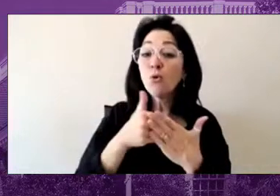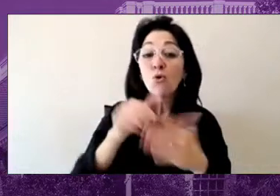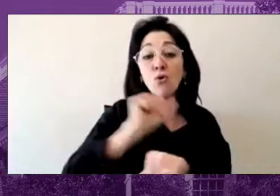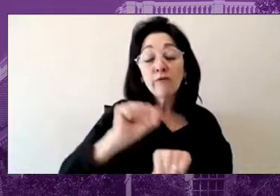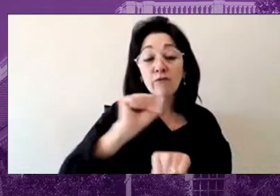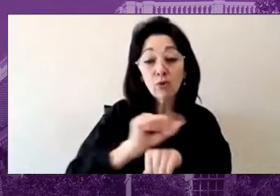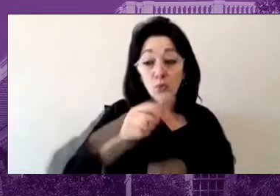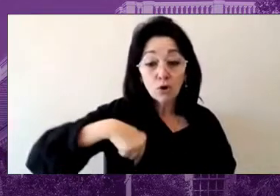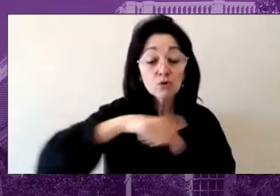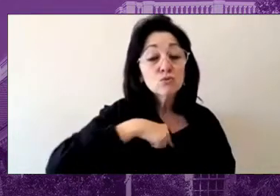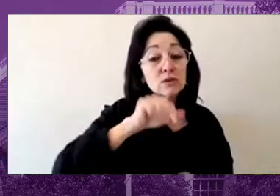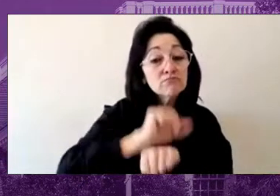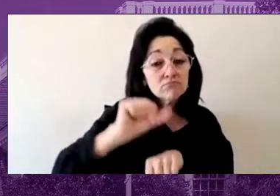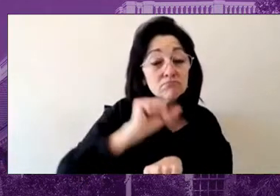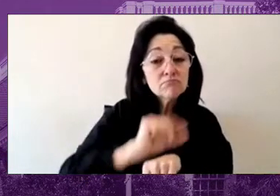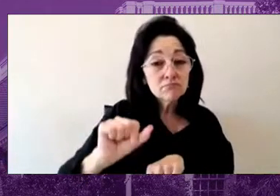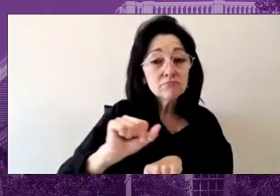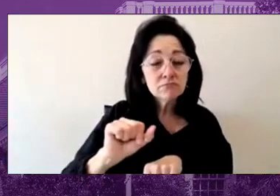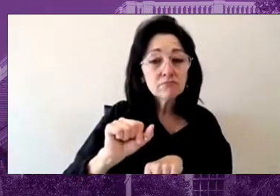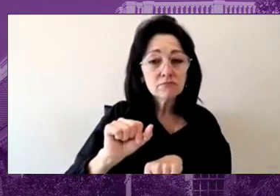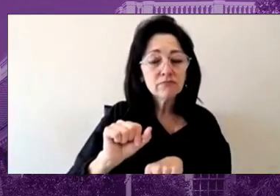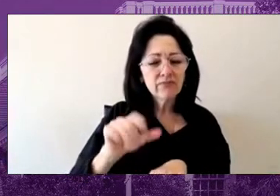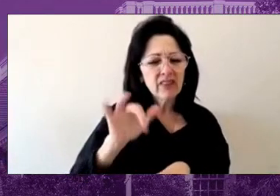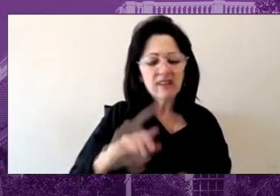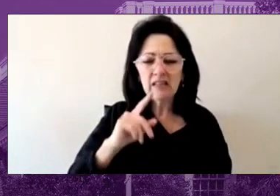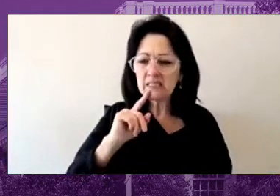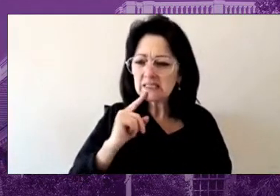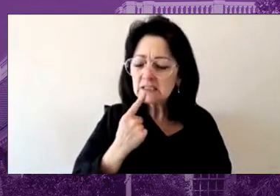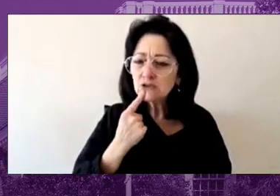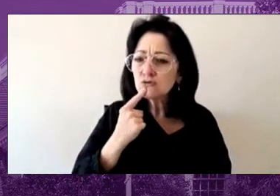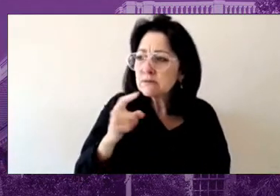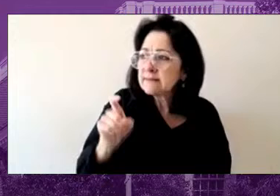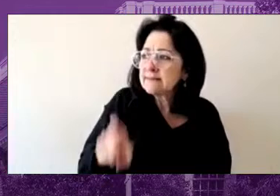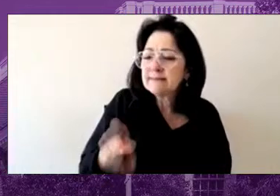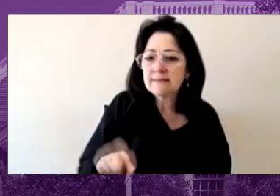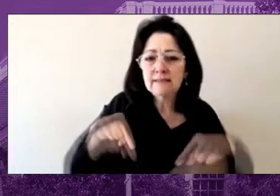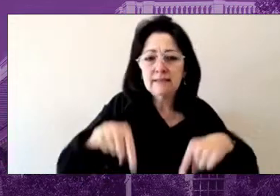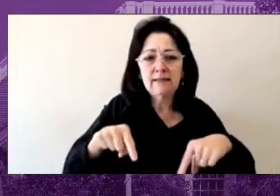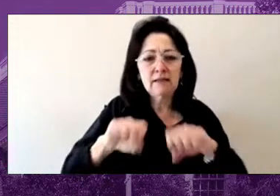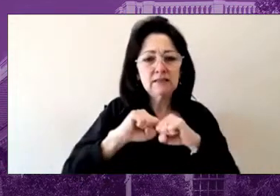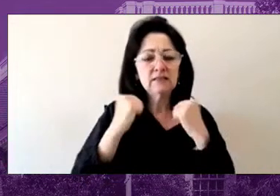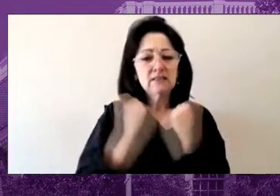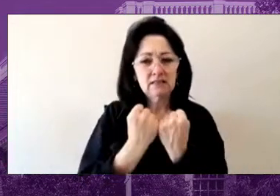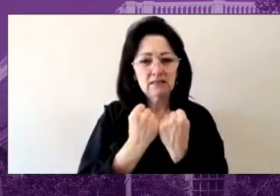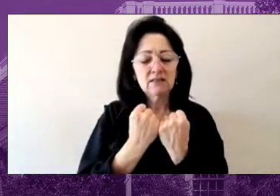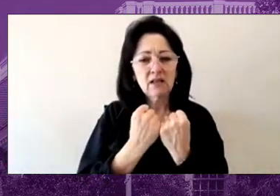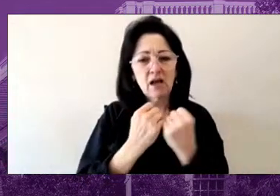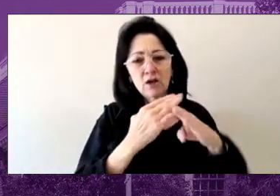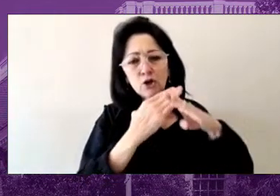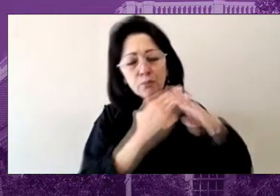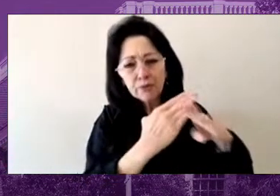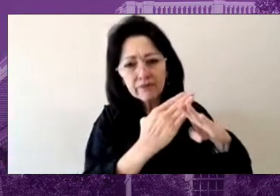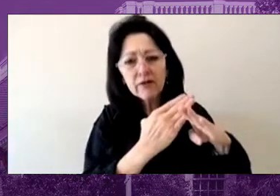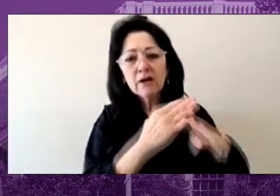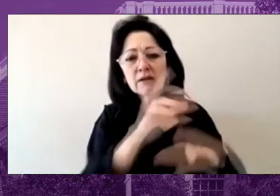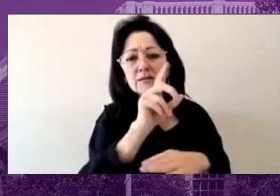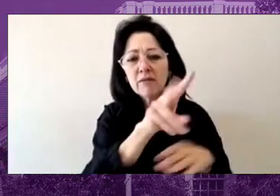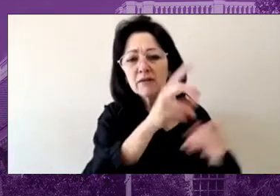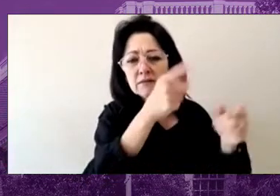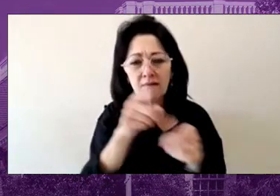work that you all do in the critical need to have society combat, prevent, and ultimately end domestic